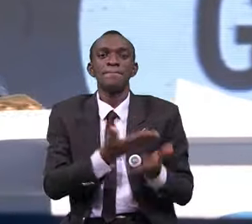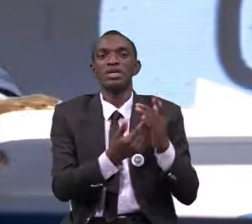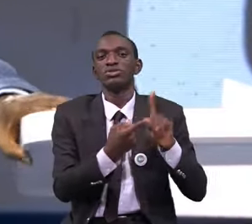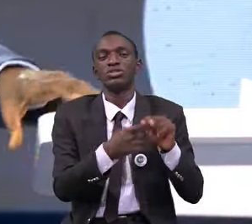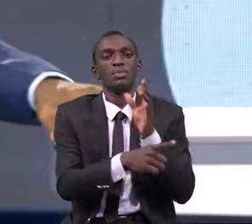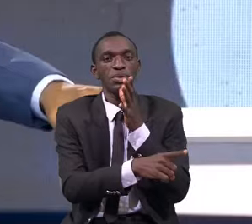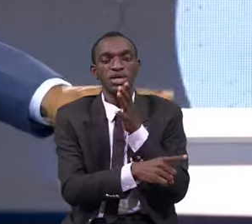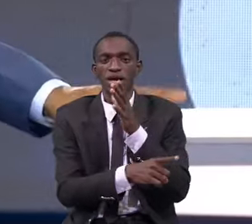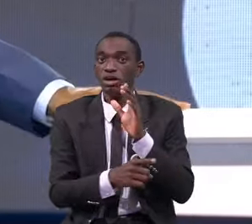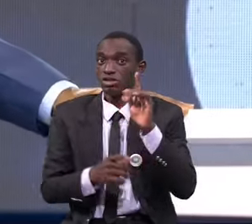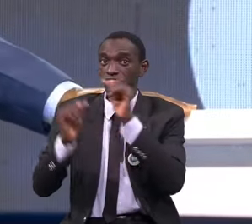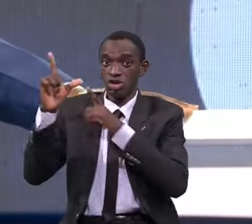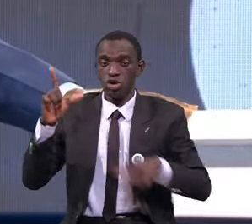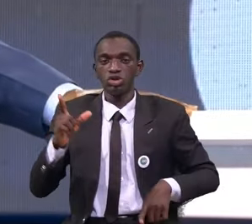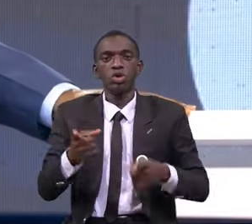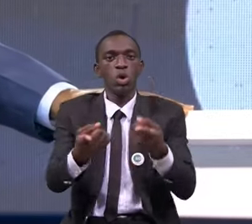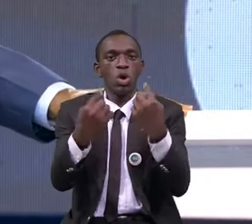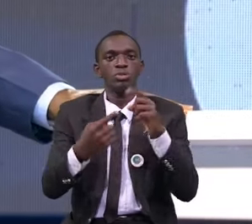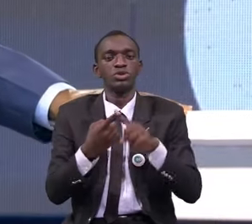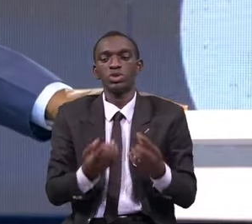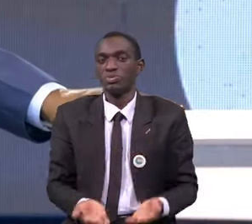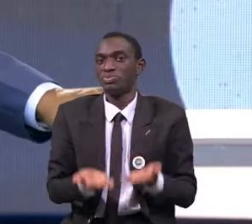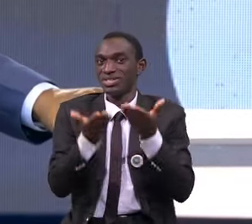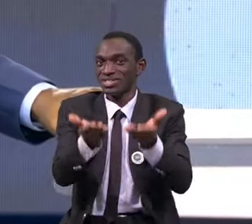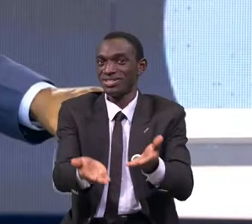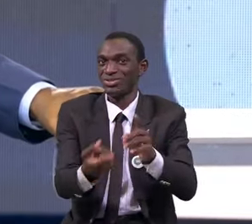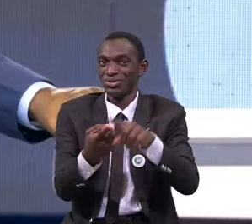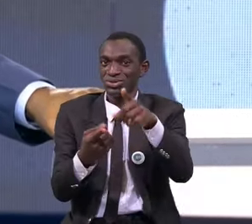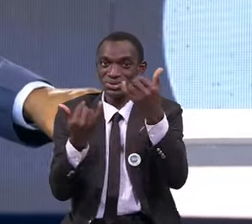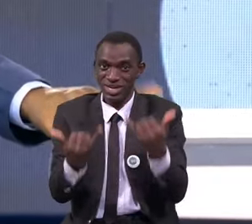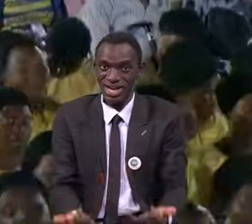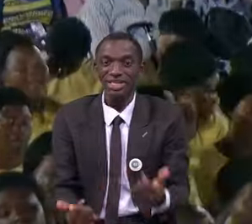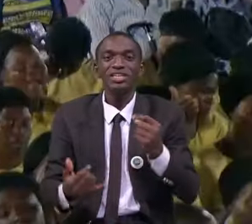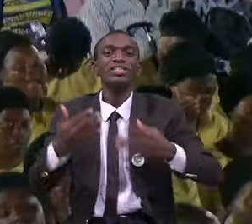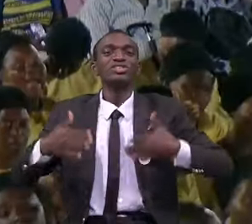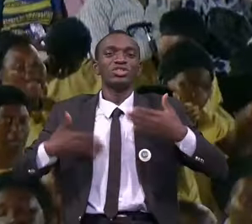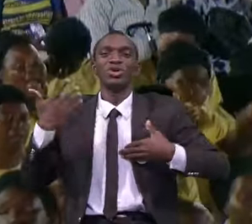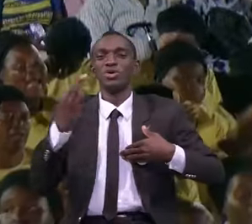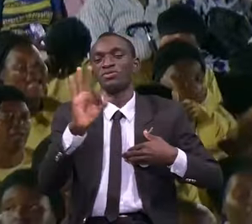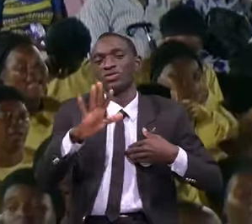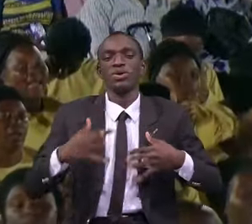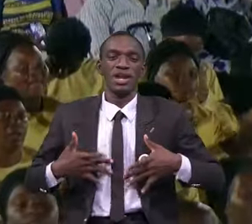The Lord comes to present to you tonight the joy of your life.